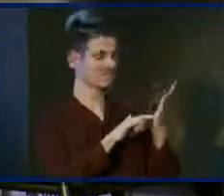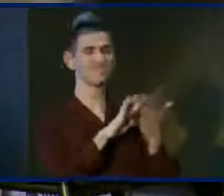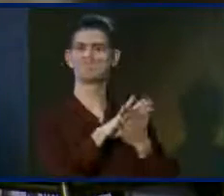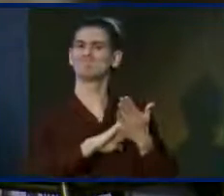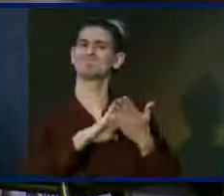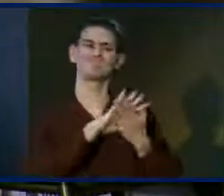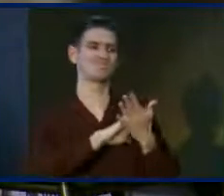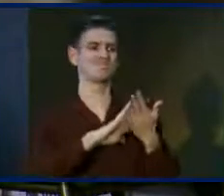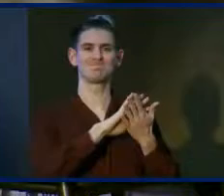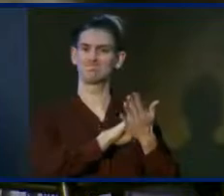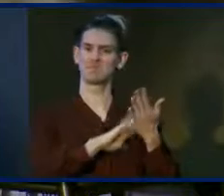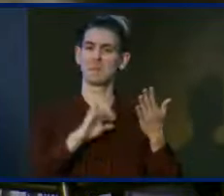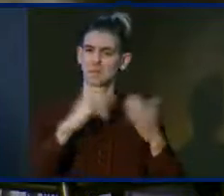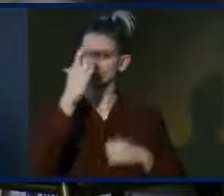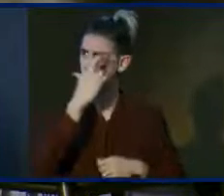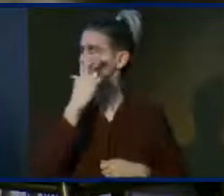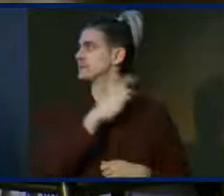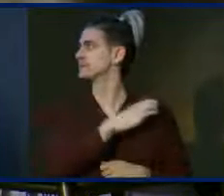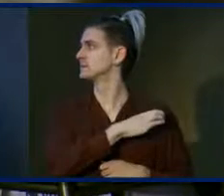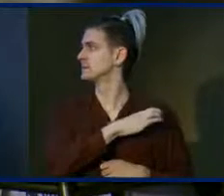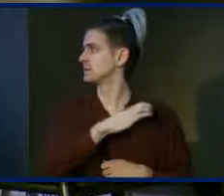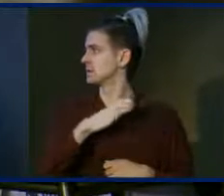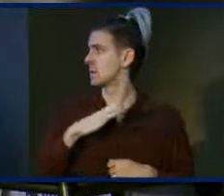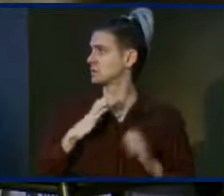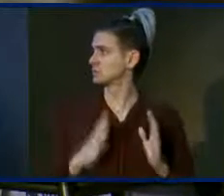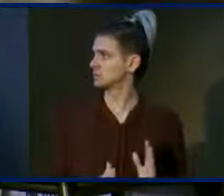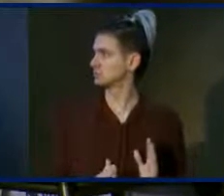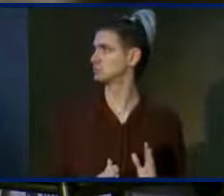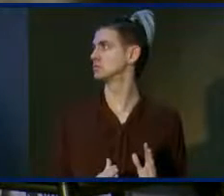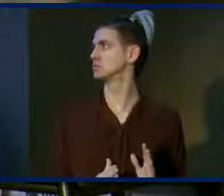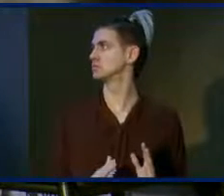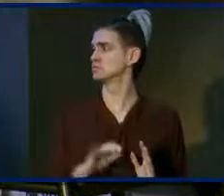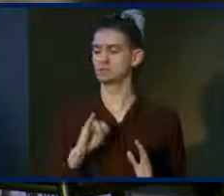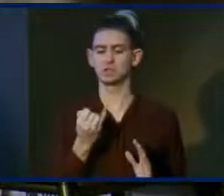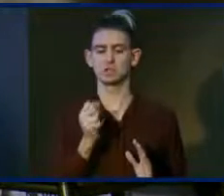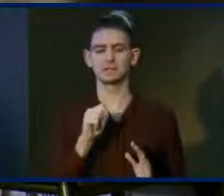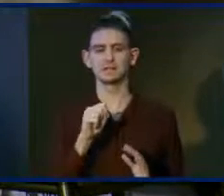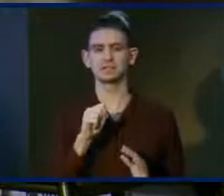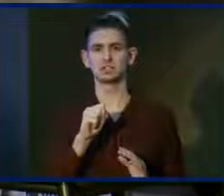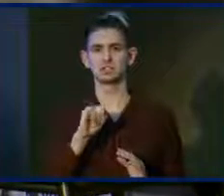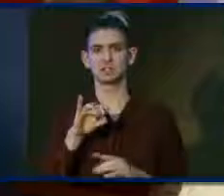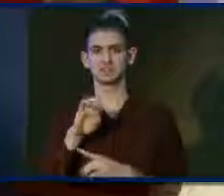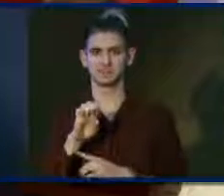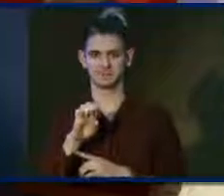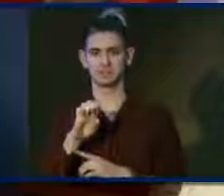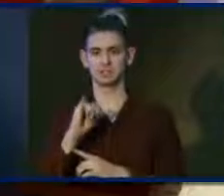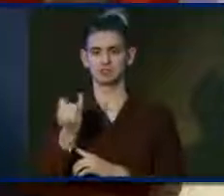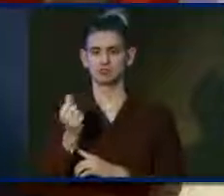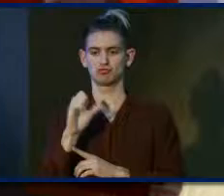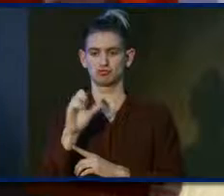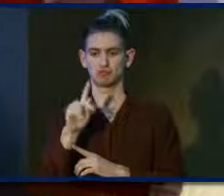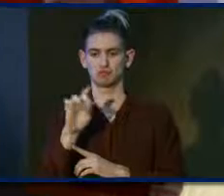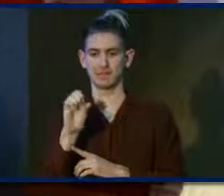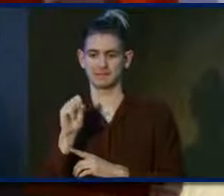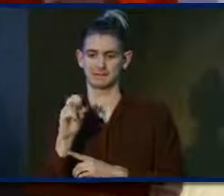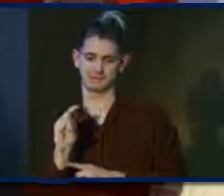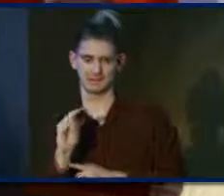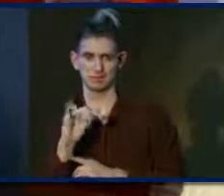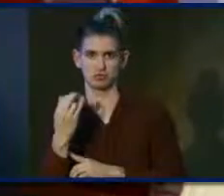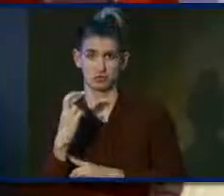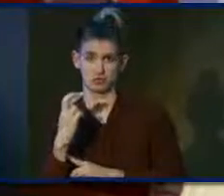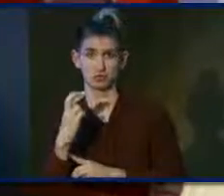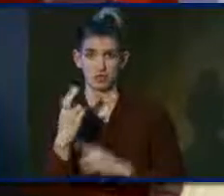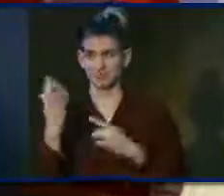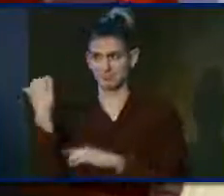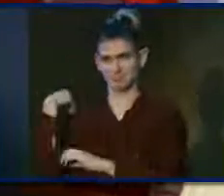Congressman Jesse Jackson Jr. when he was in Congress on that idea, and have worked with others, but also saying what